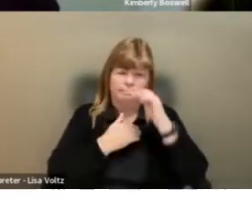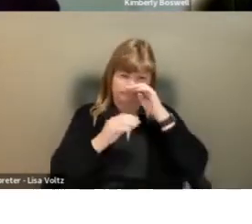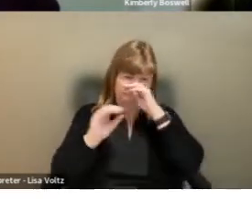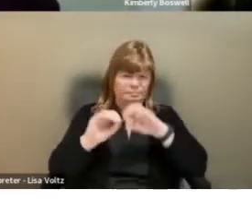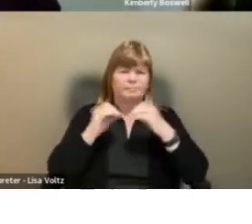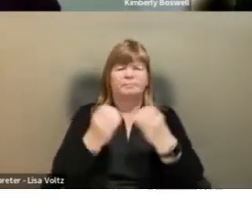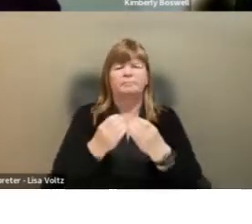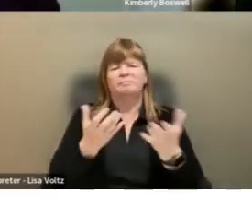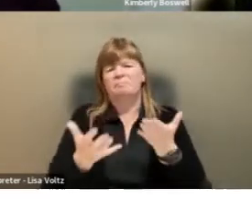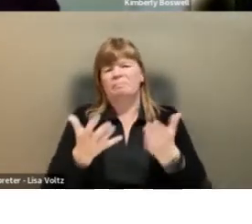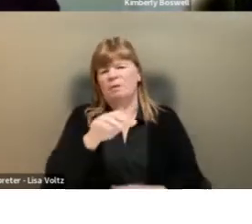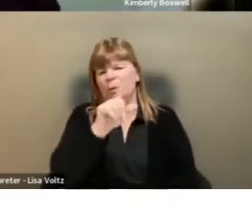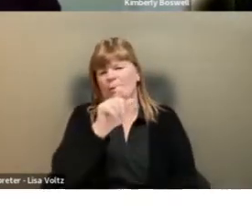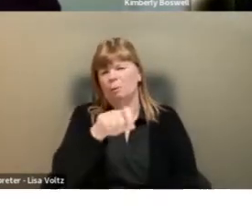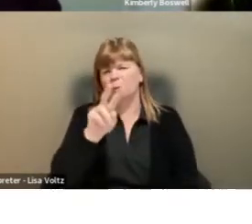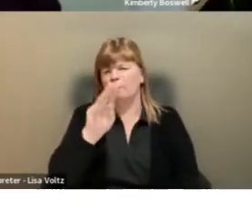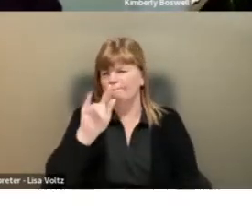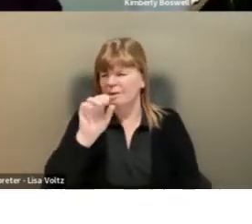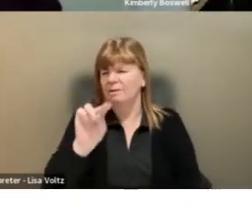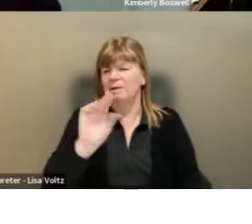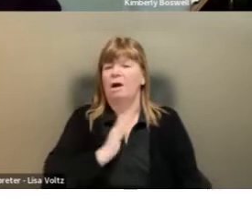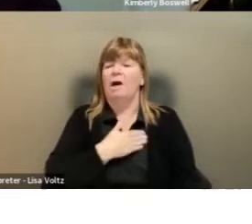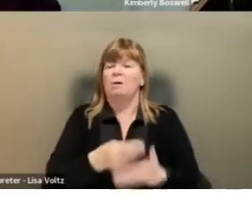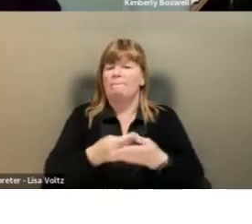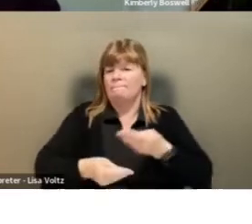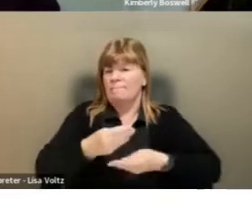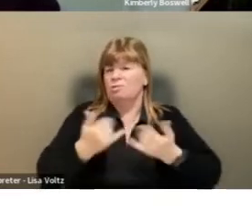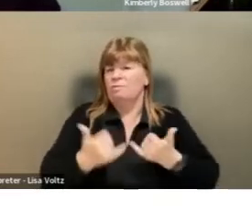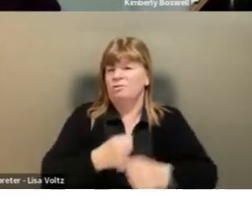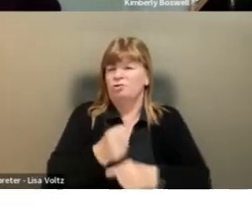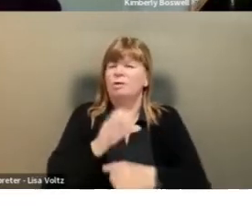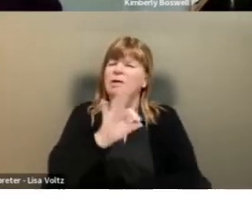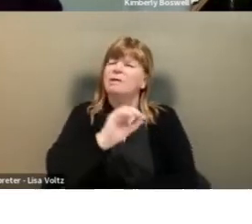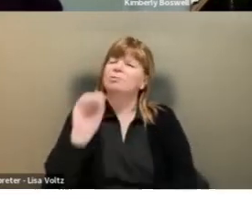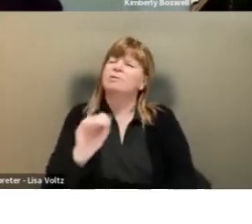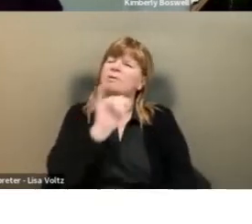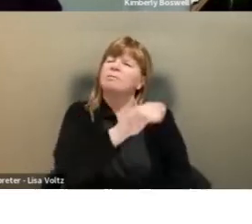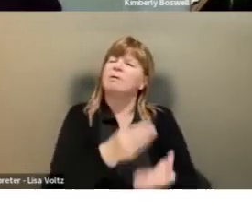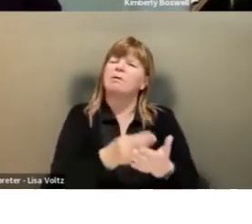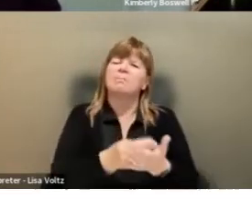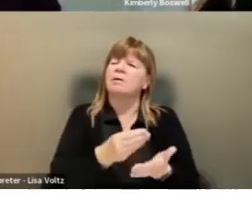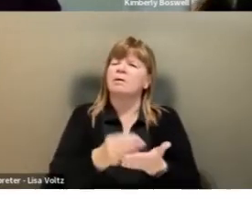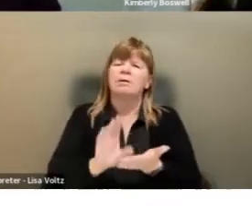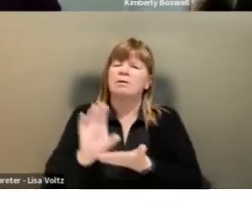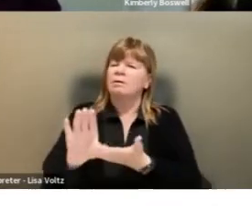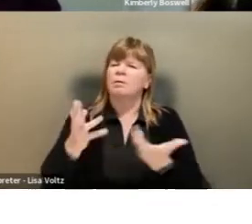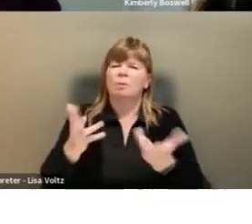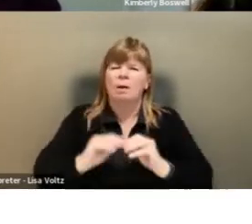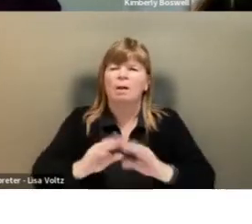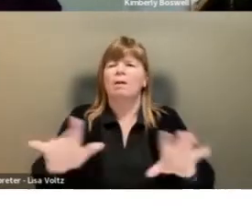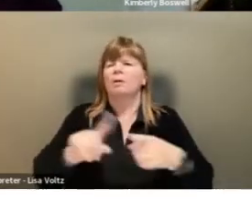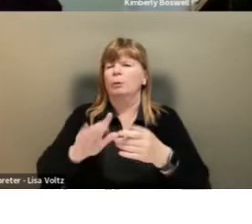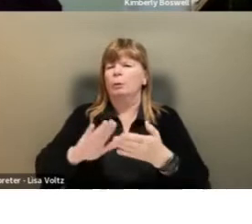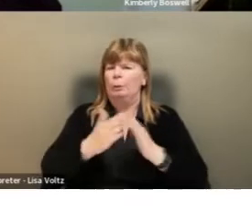is about $1.2 billion, our budget this year, 90% of that money goes out to community